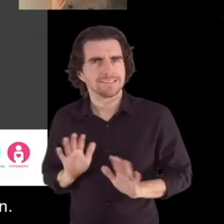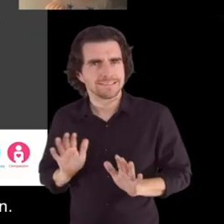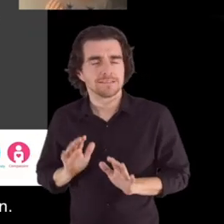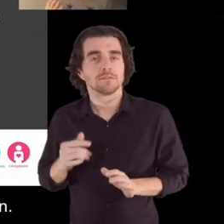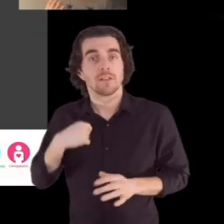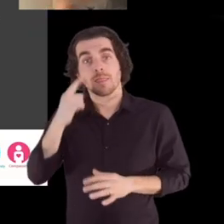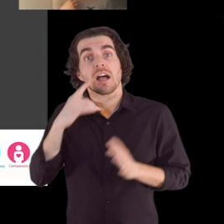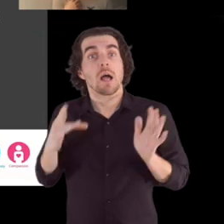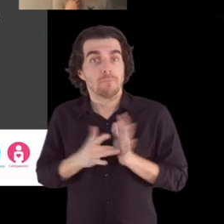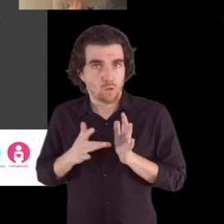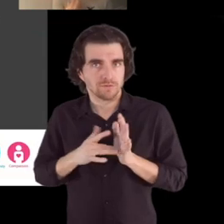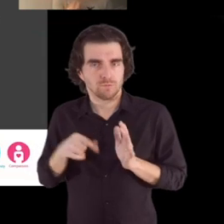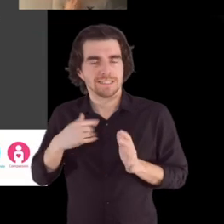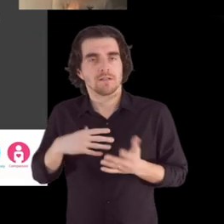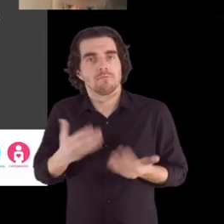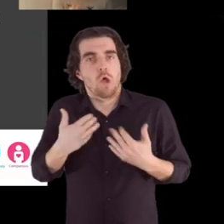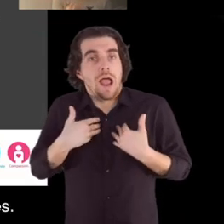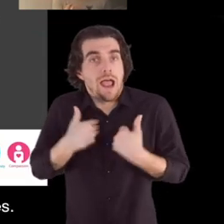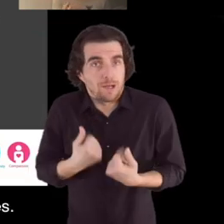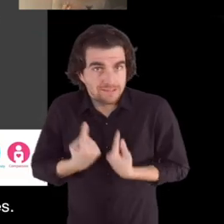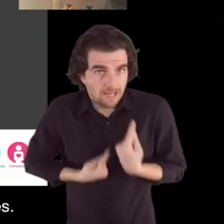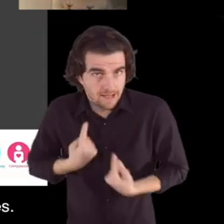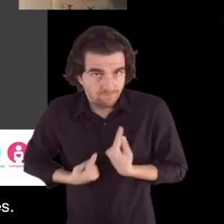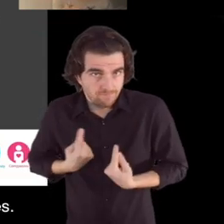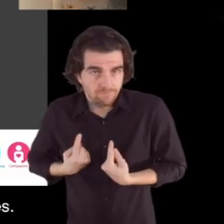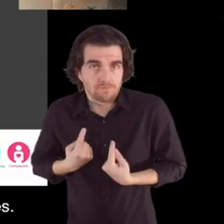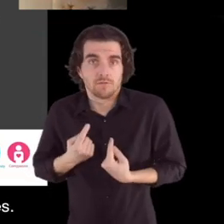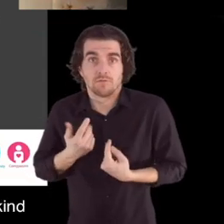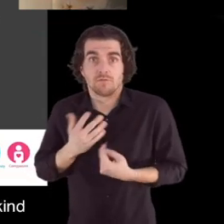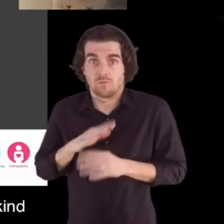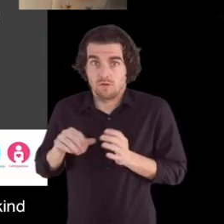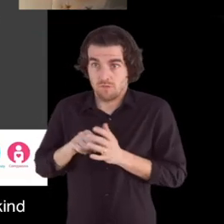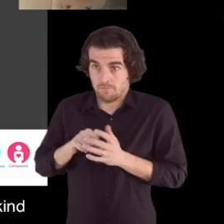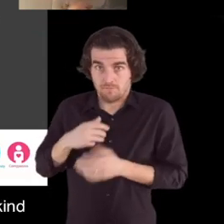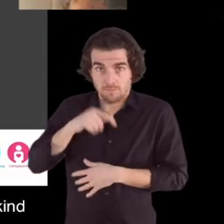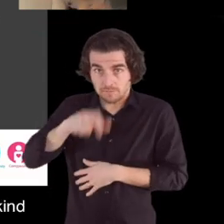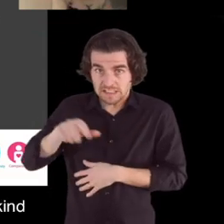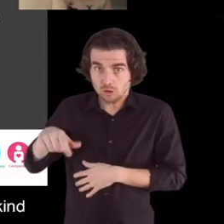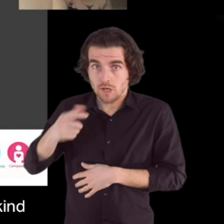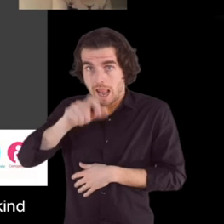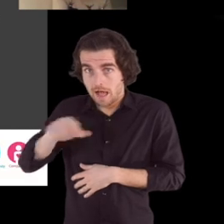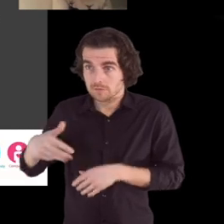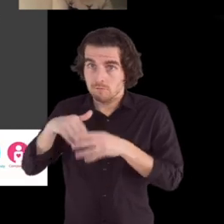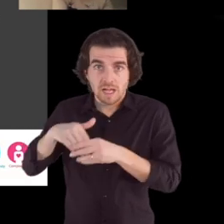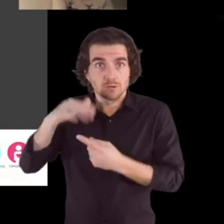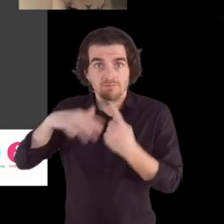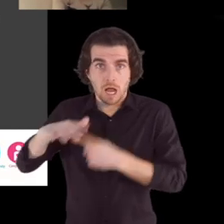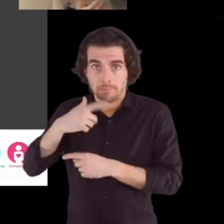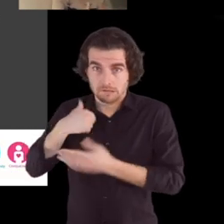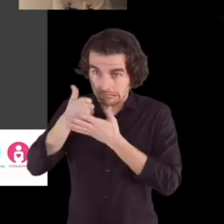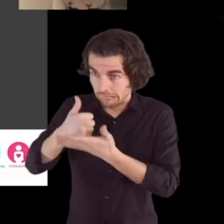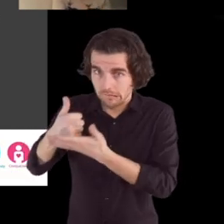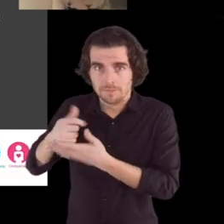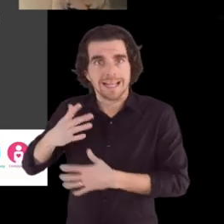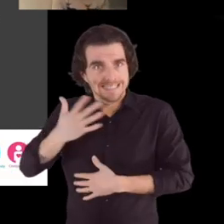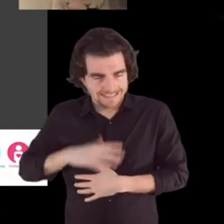down, and I really think it's so important that we need to be kinder to ourselves. Like you say, we've no problems being kind to our patients or clients or